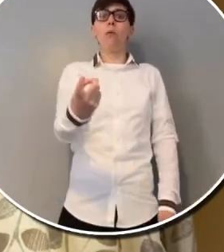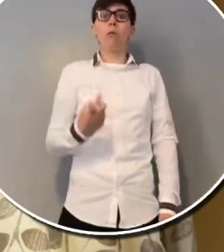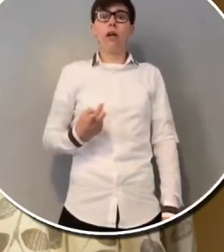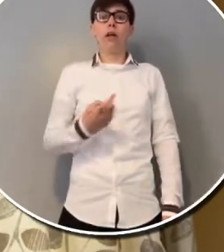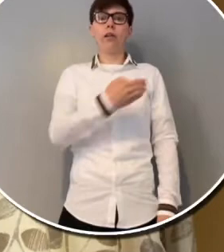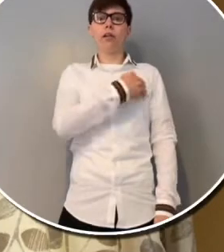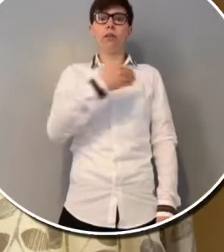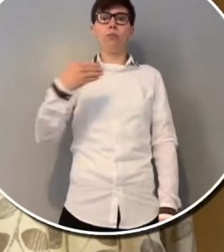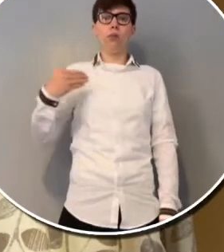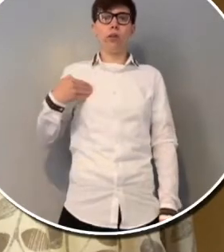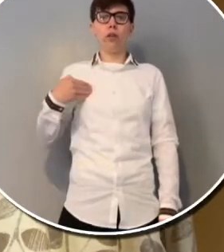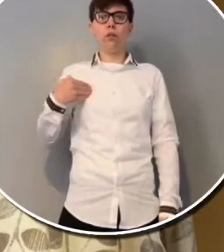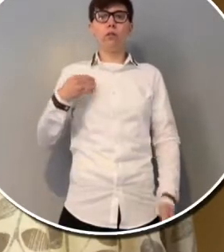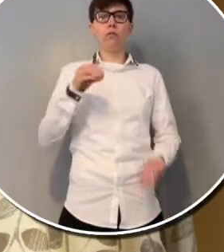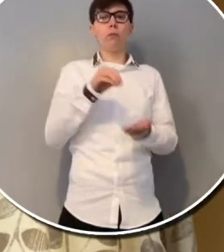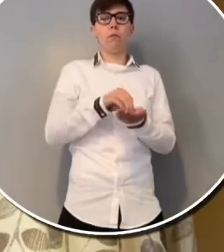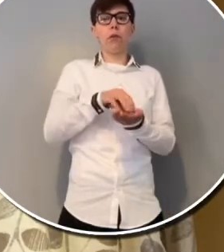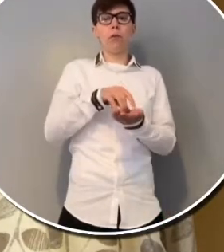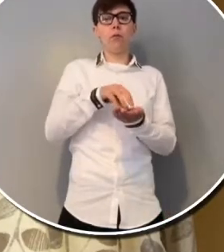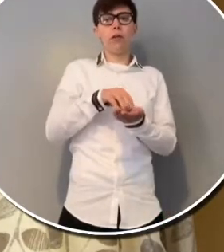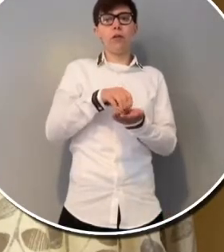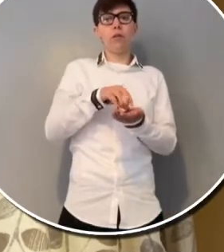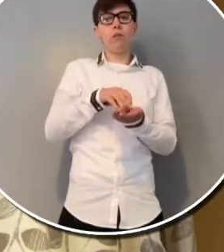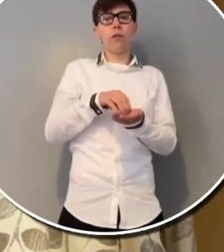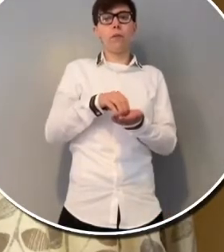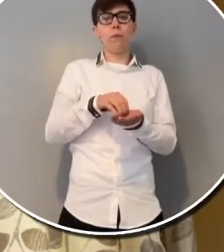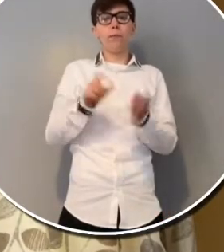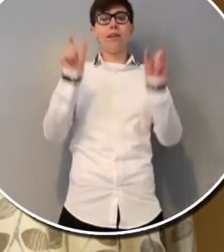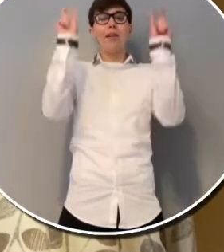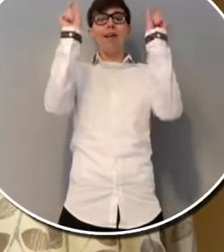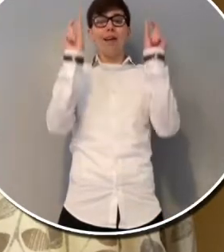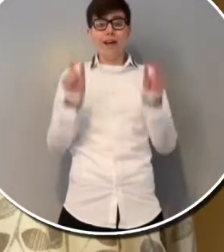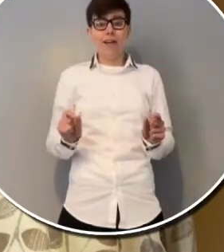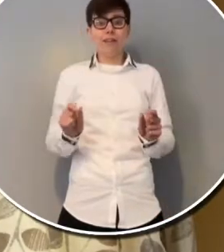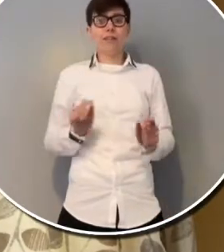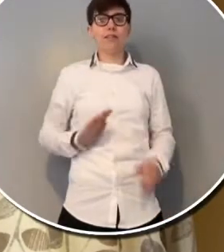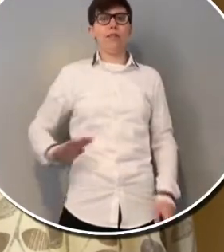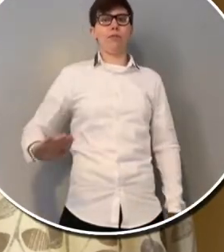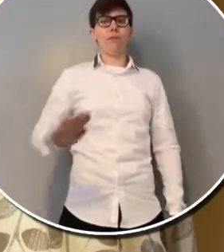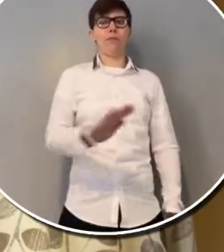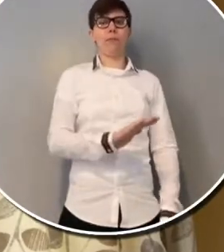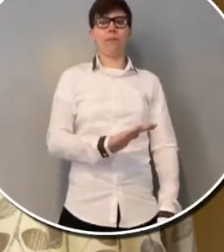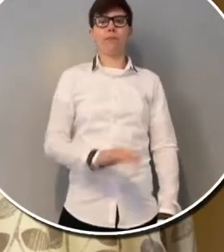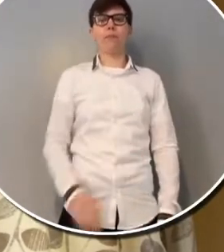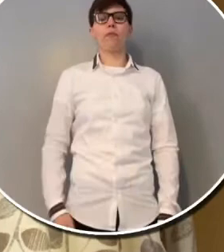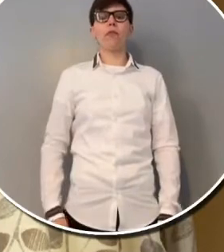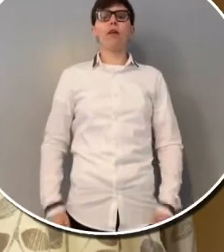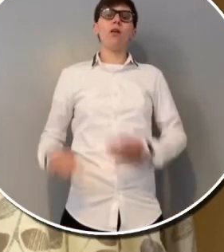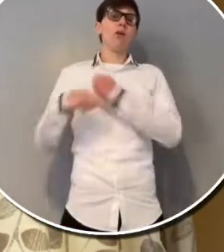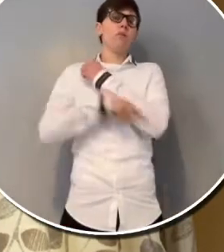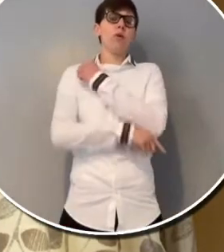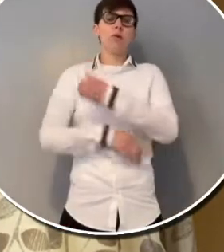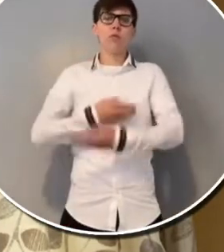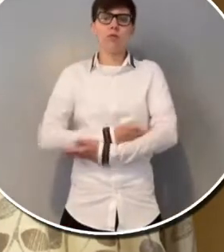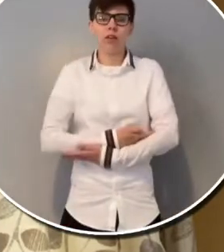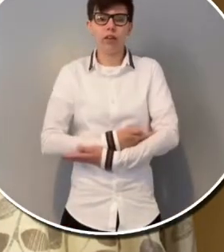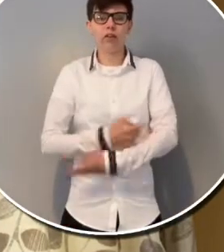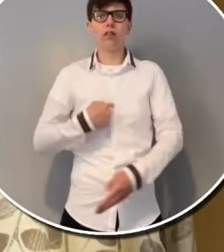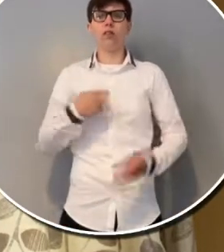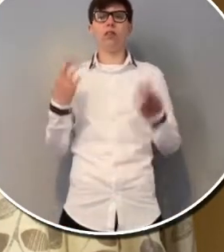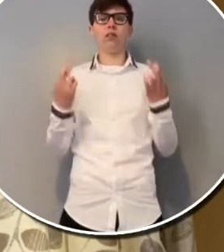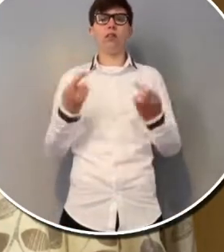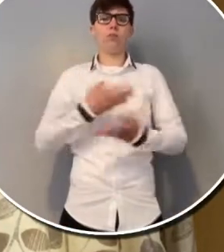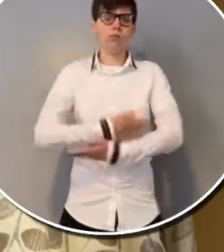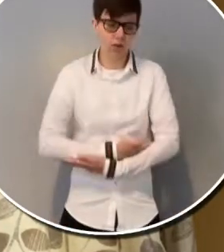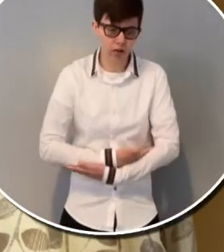be back in the morning with my bill, bill, bill. Well done, everyone. Poor old Dolly. I